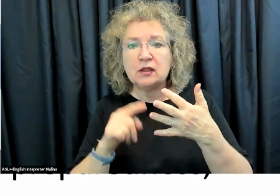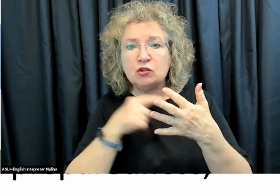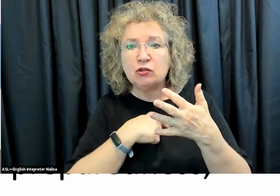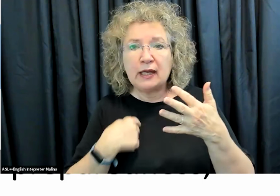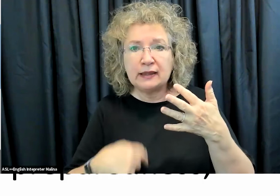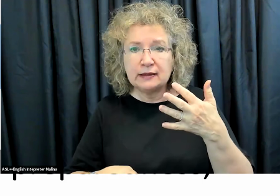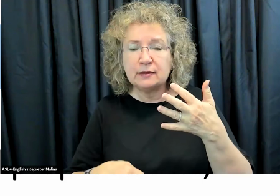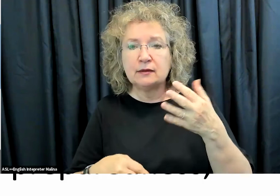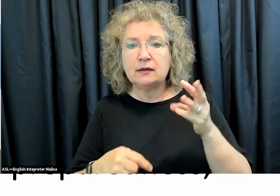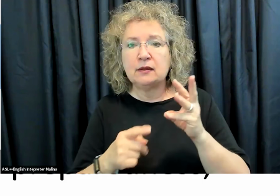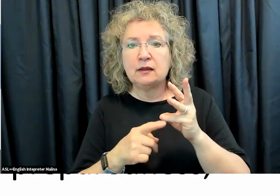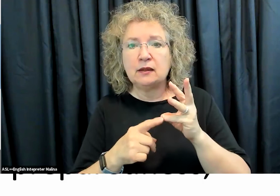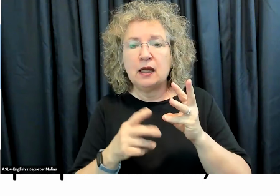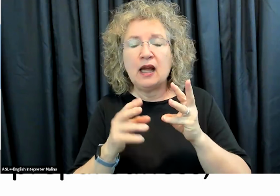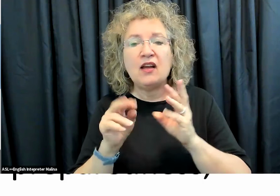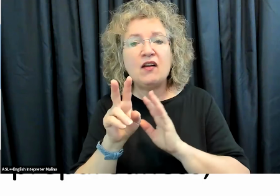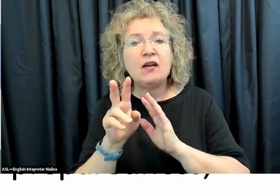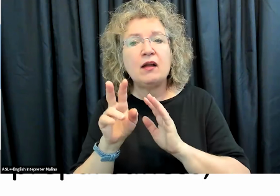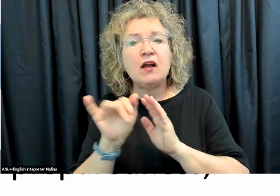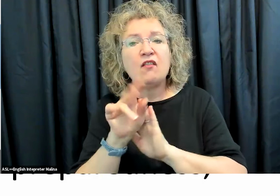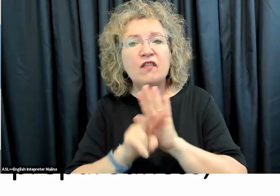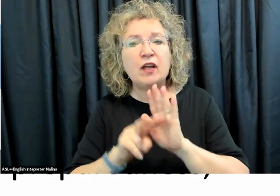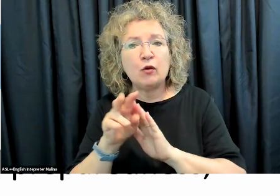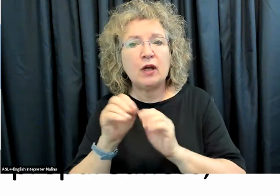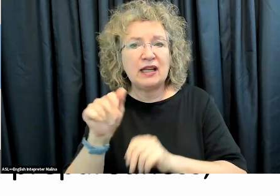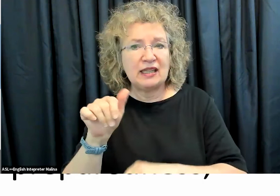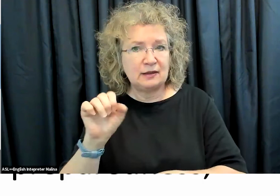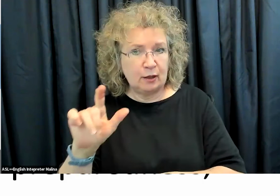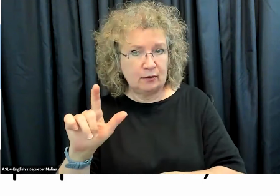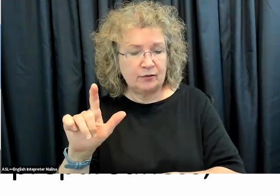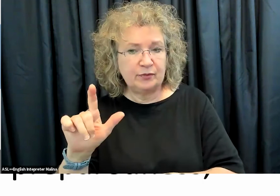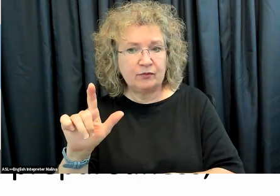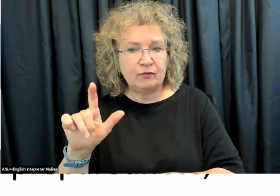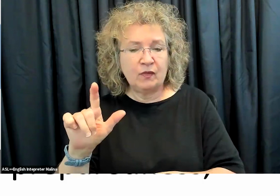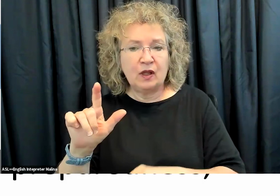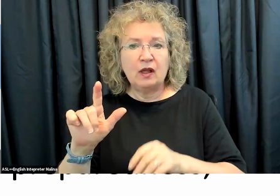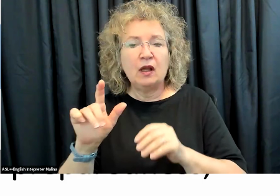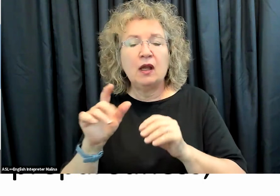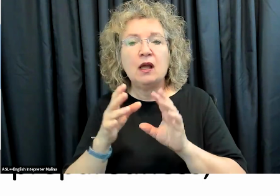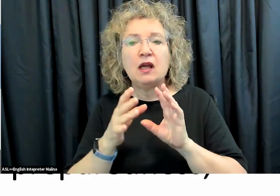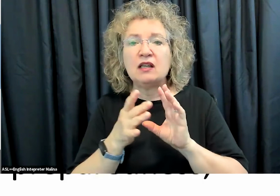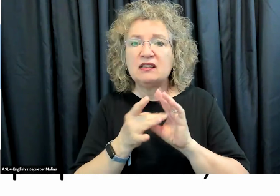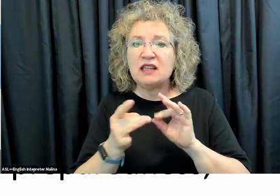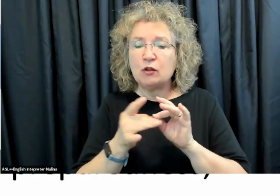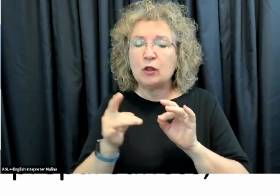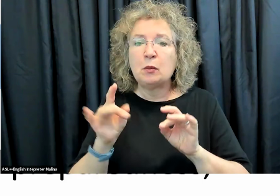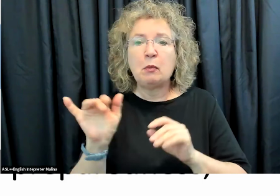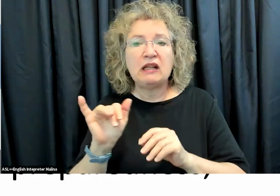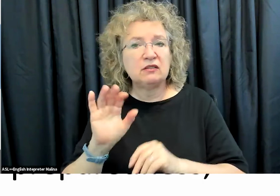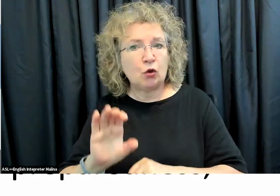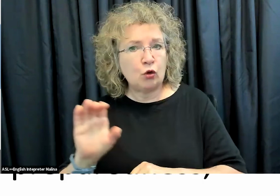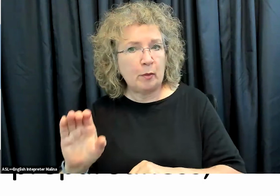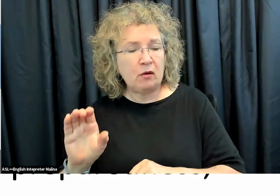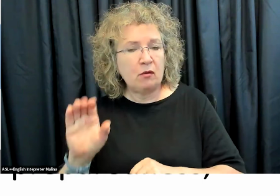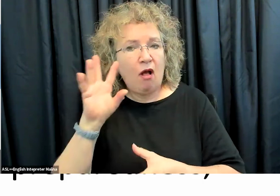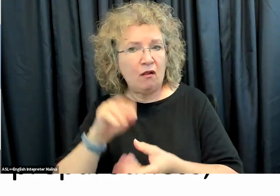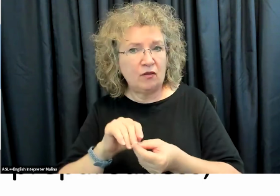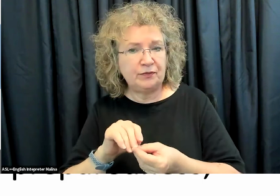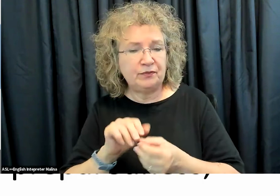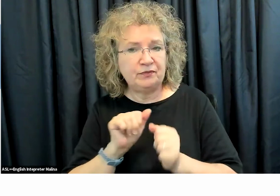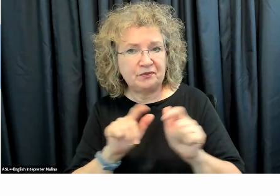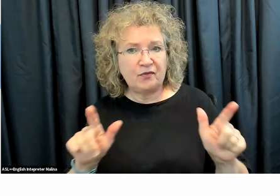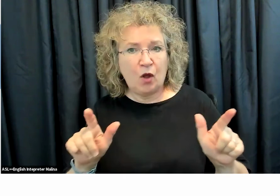Chinese, and with videos with American Sign Language, narration, and closed captions. A special